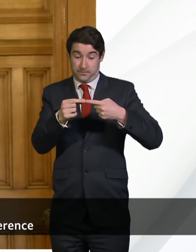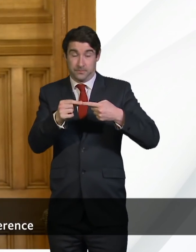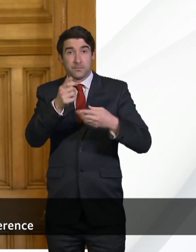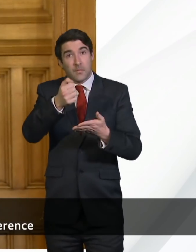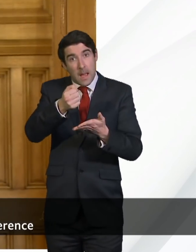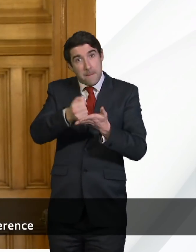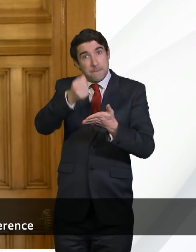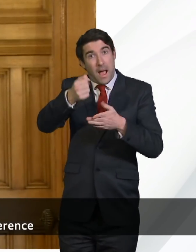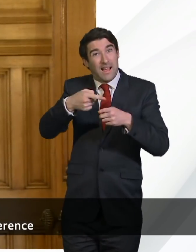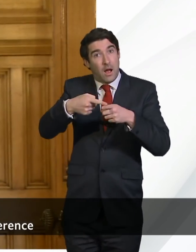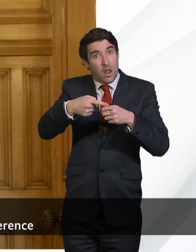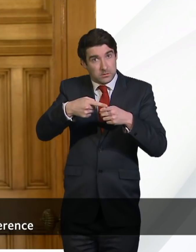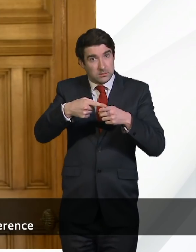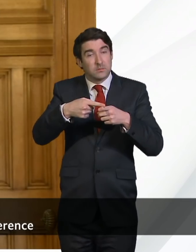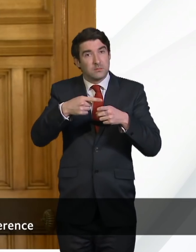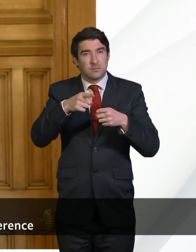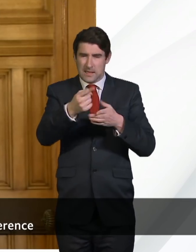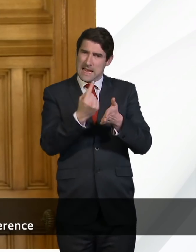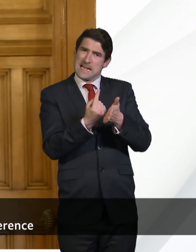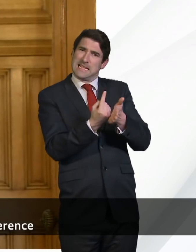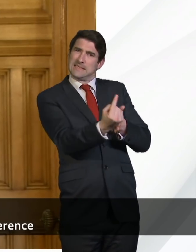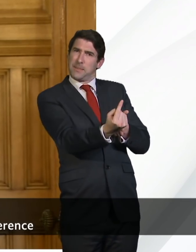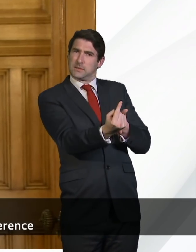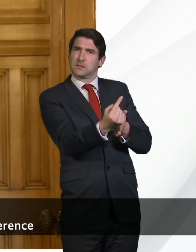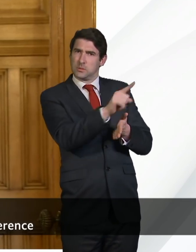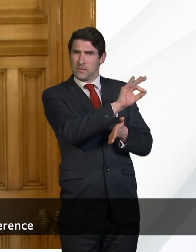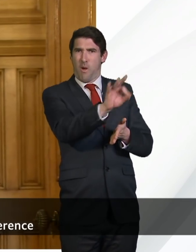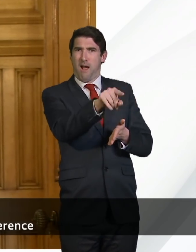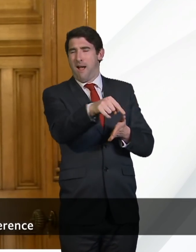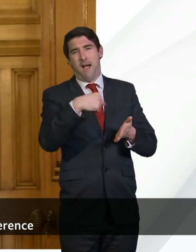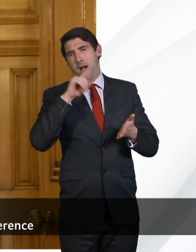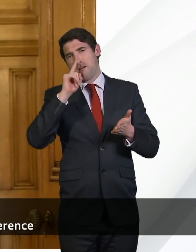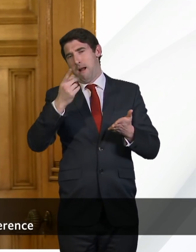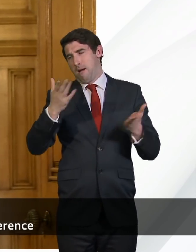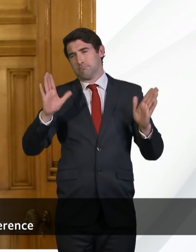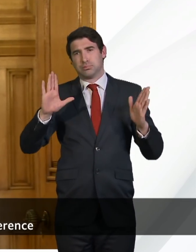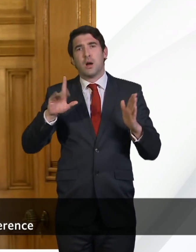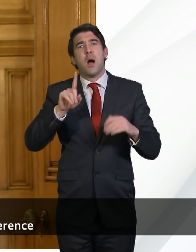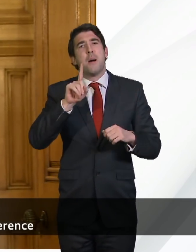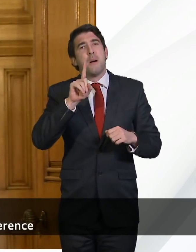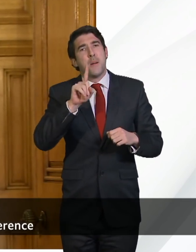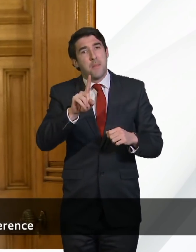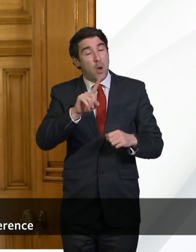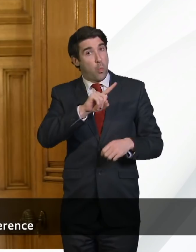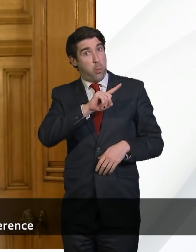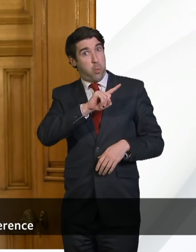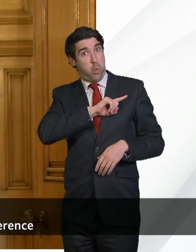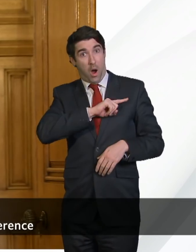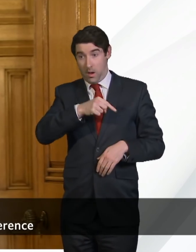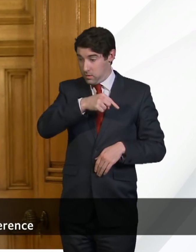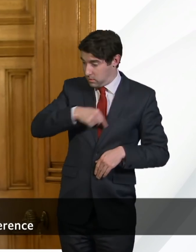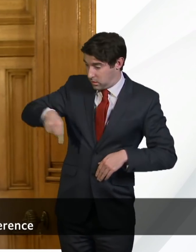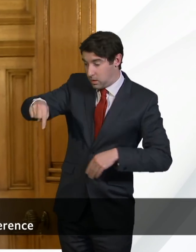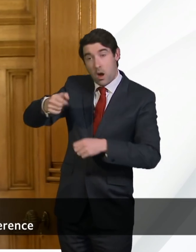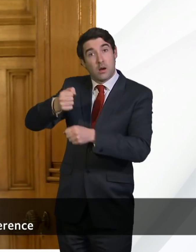decisions autonomously. As you said, it's a temporary measure, but the broader picture is from the fiscal measures that the Chancellor